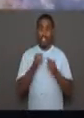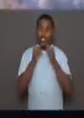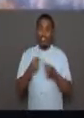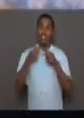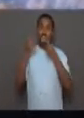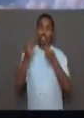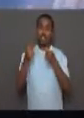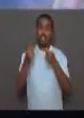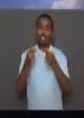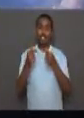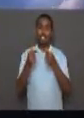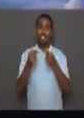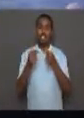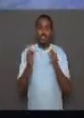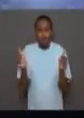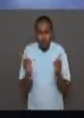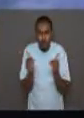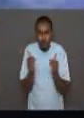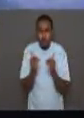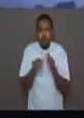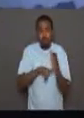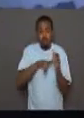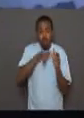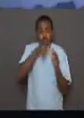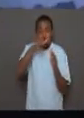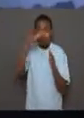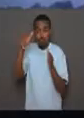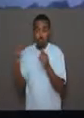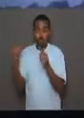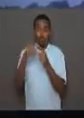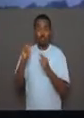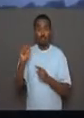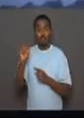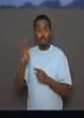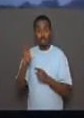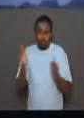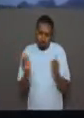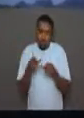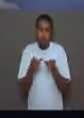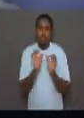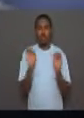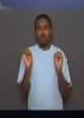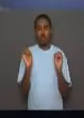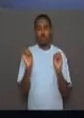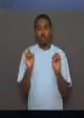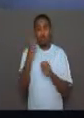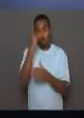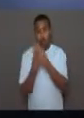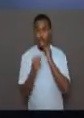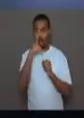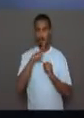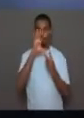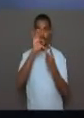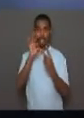been informed that there is less room on the spacecraft than was originally predicted. So one